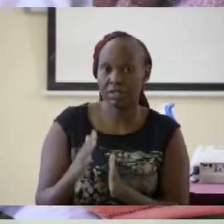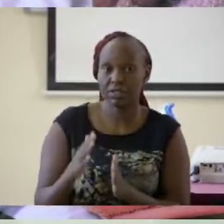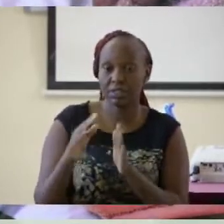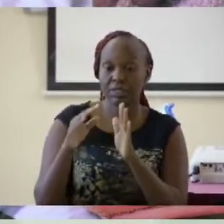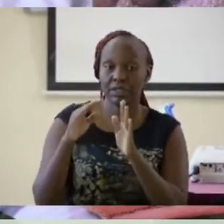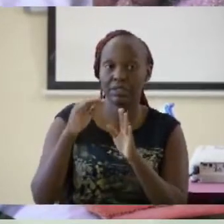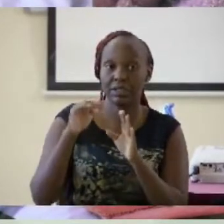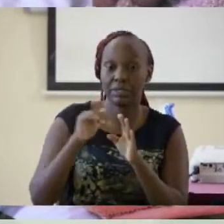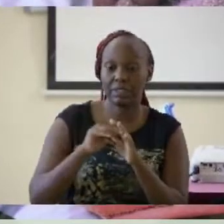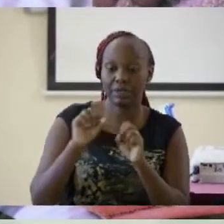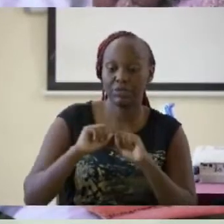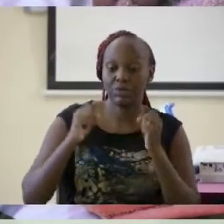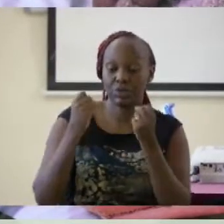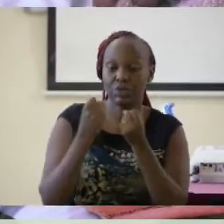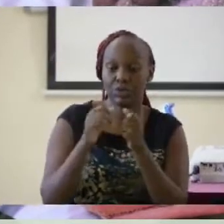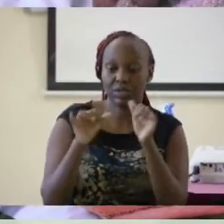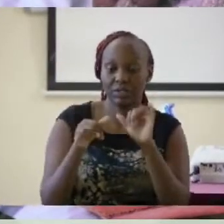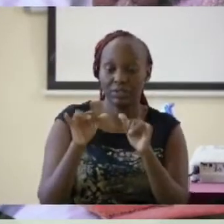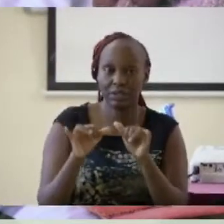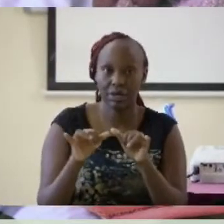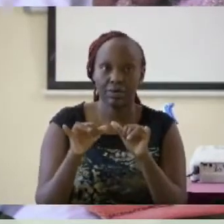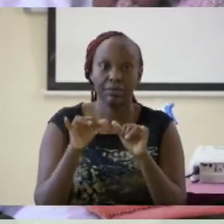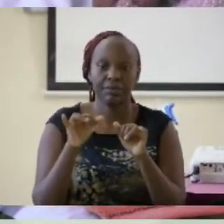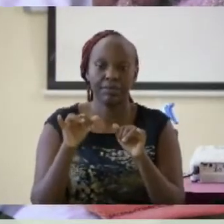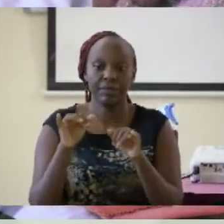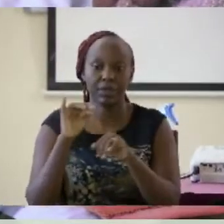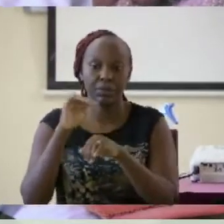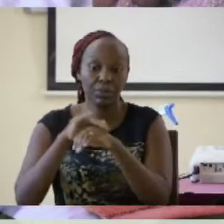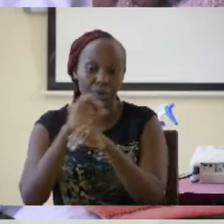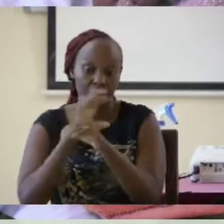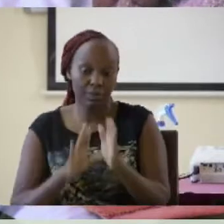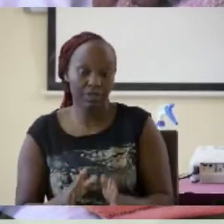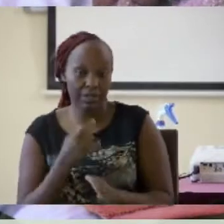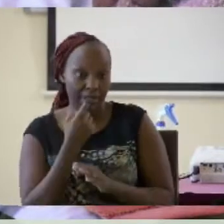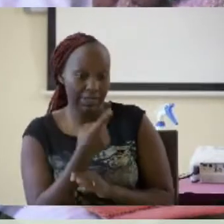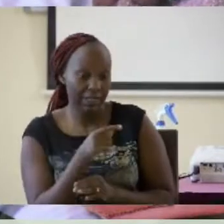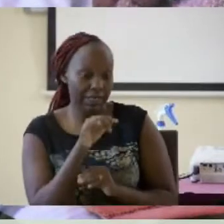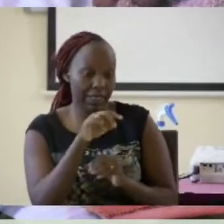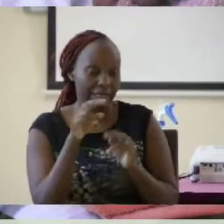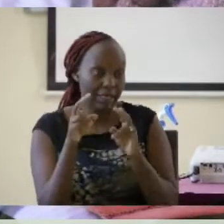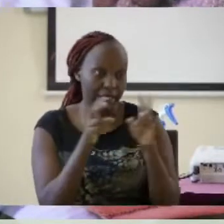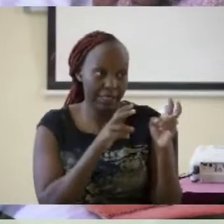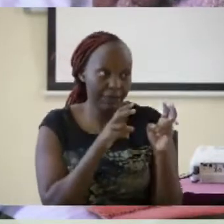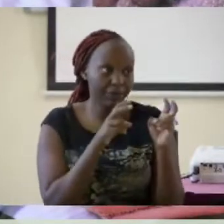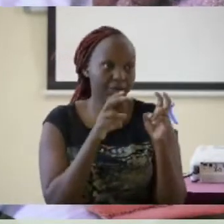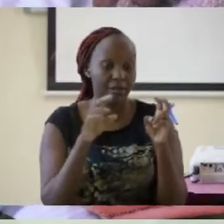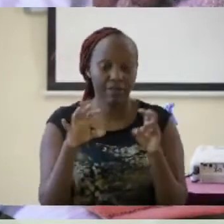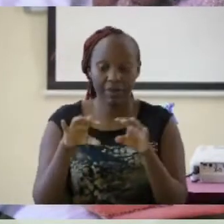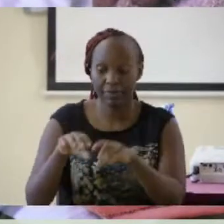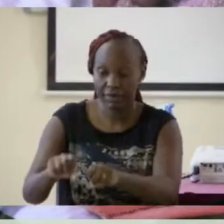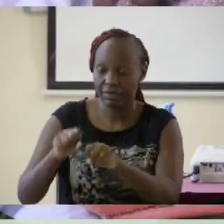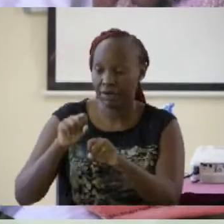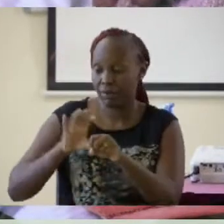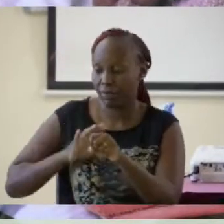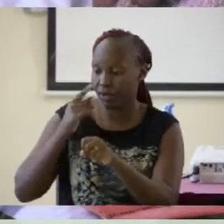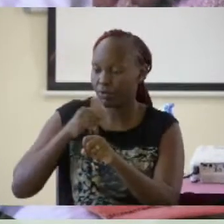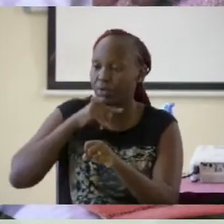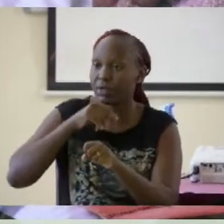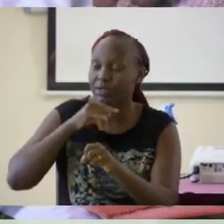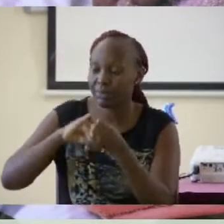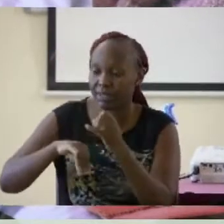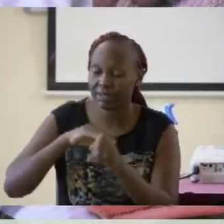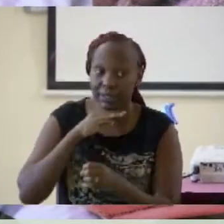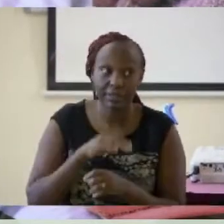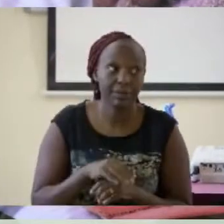engineering, like the good commissioner has just said. For example, this issue of inheritance of widows.